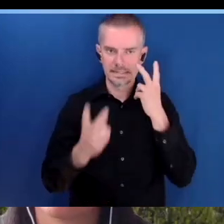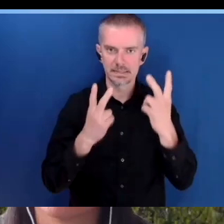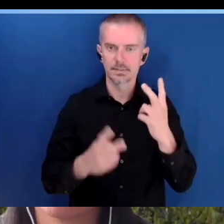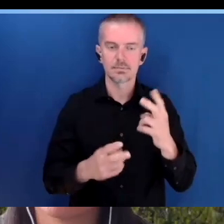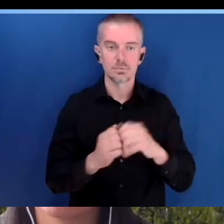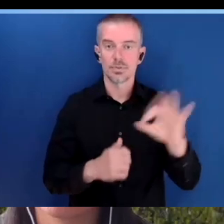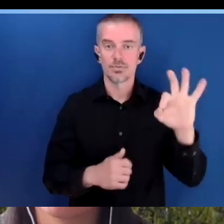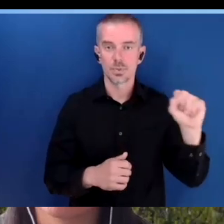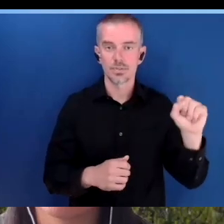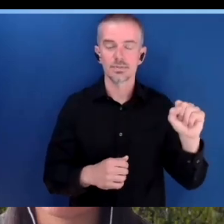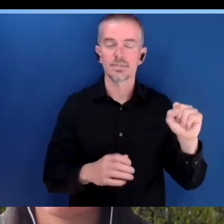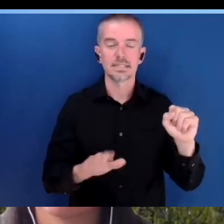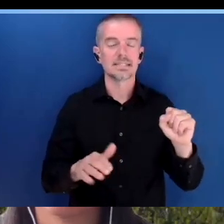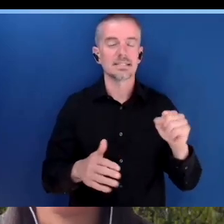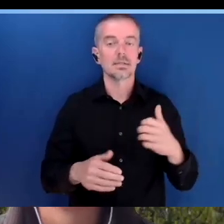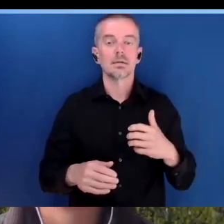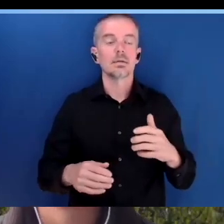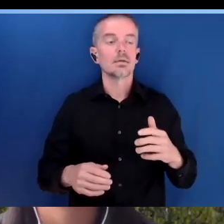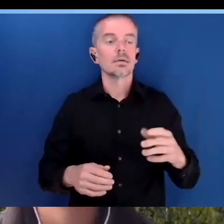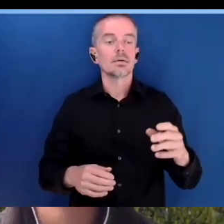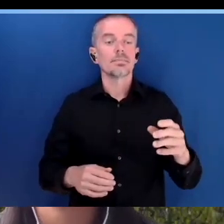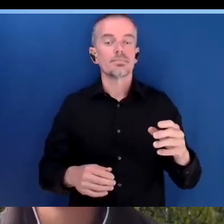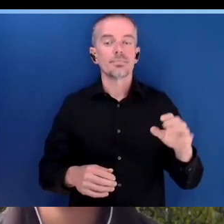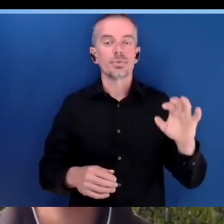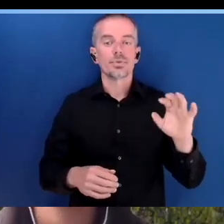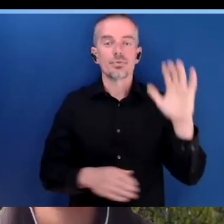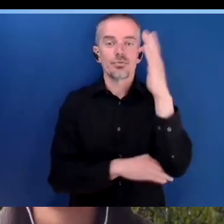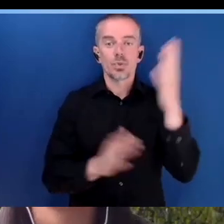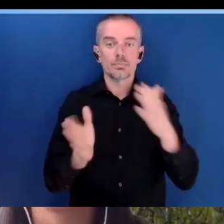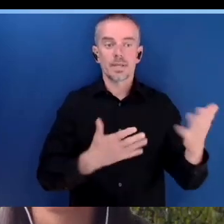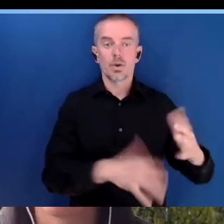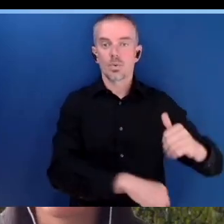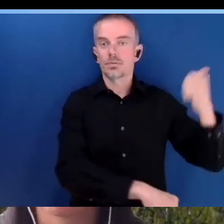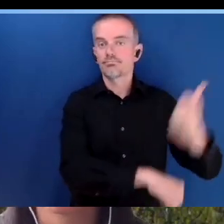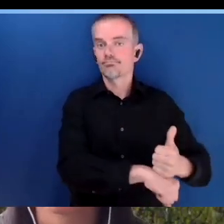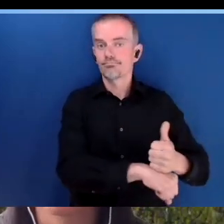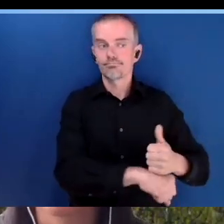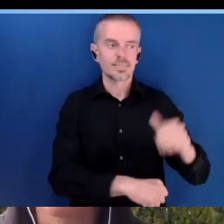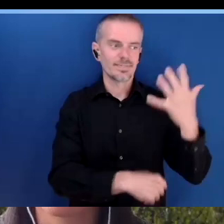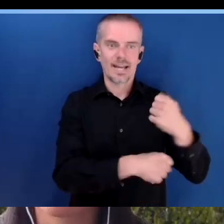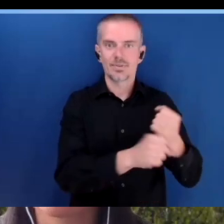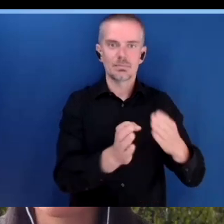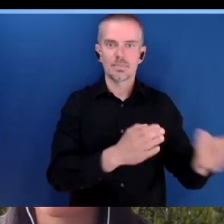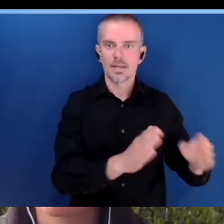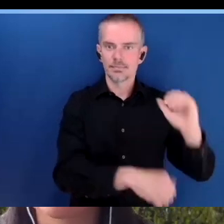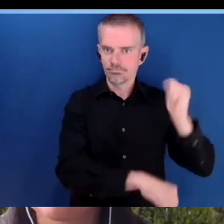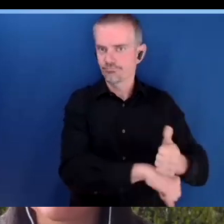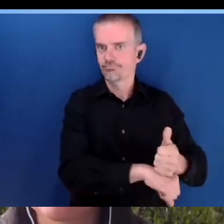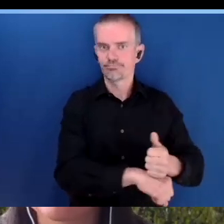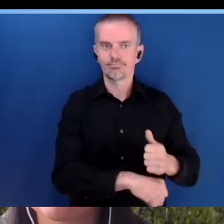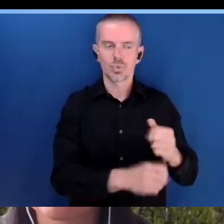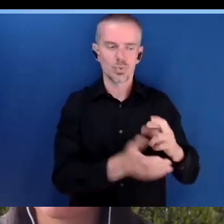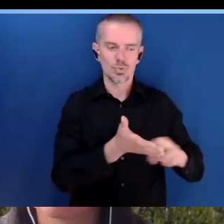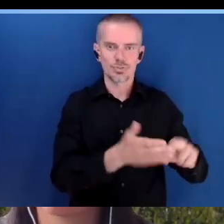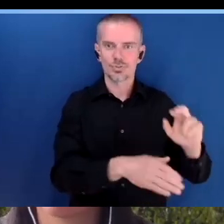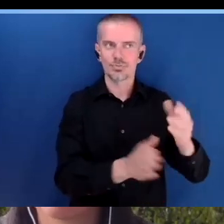Forest Service. When you come in after the forest plan is written, or the 5-year plan is outlined, or the 5-year research plan is already